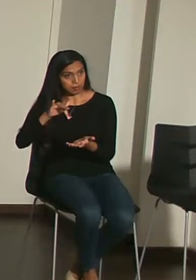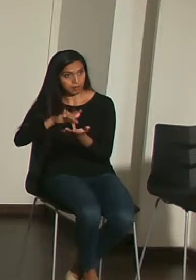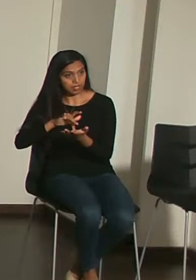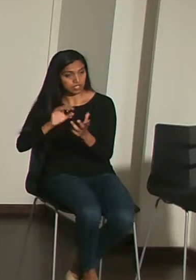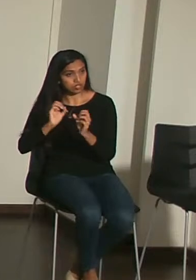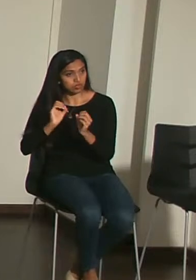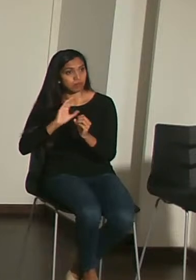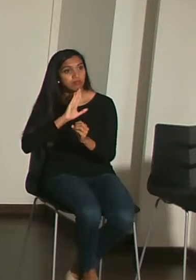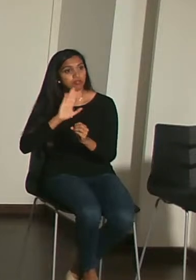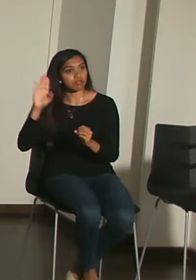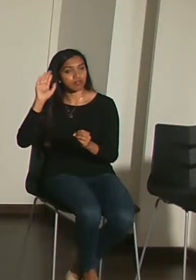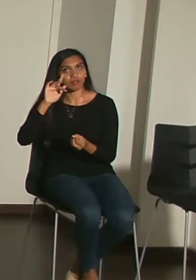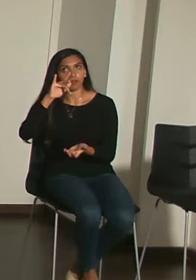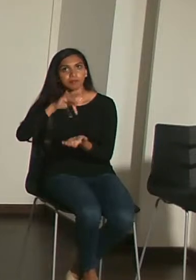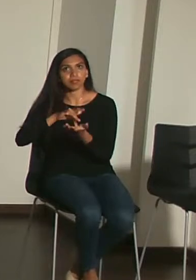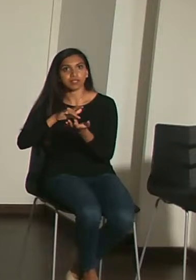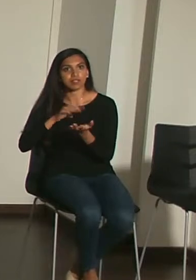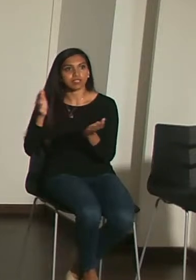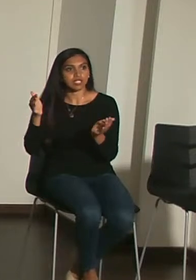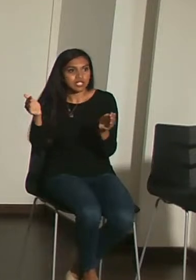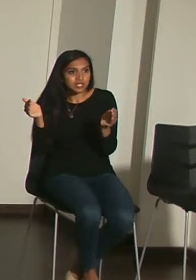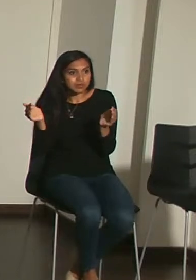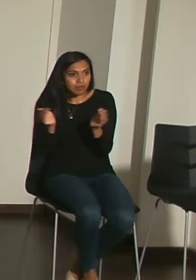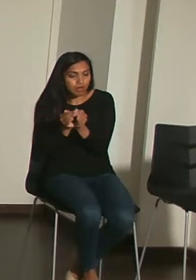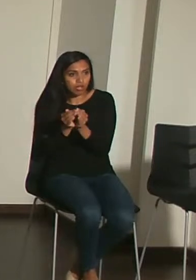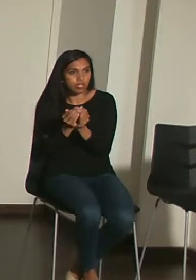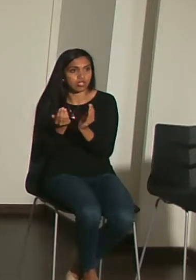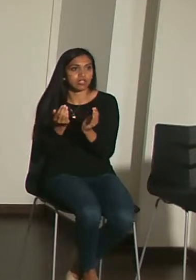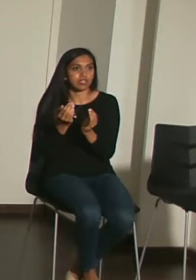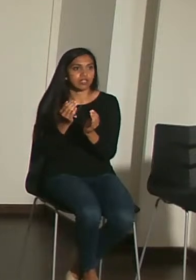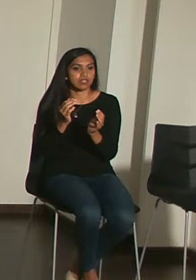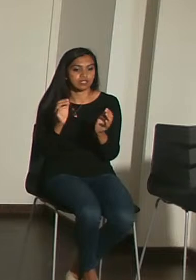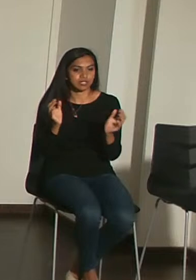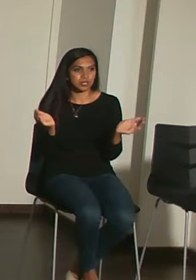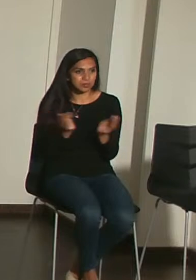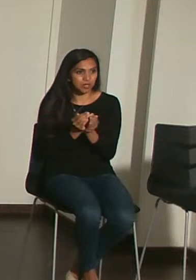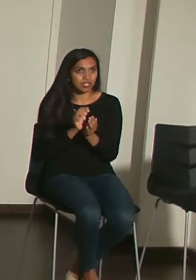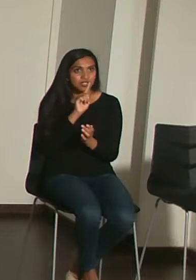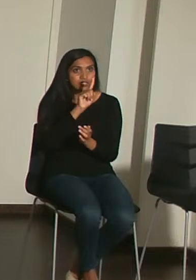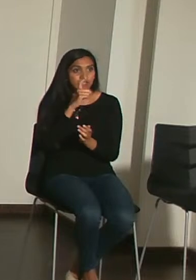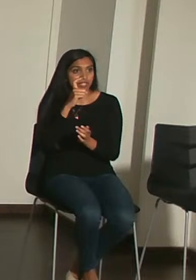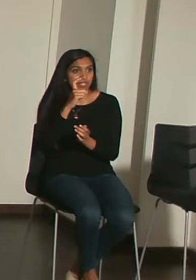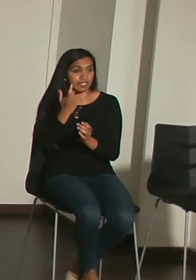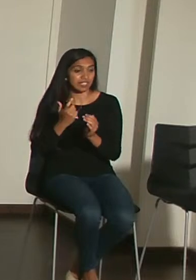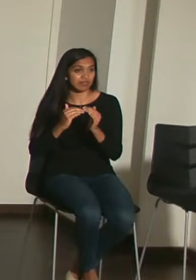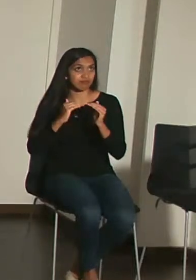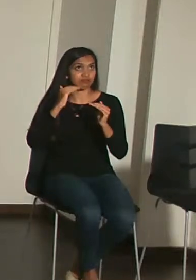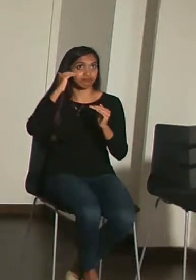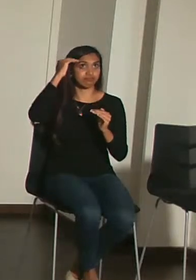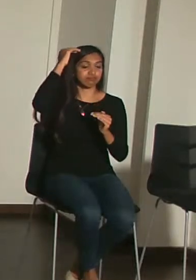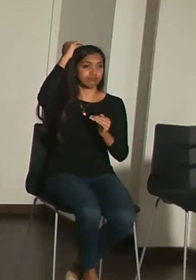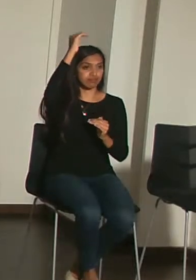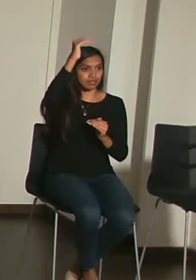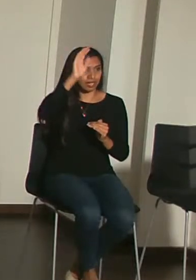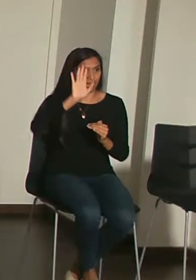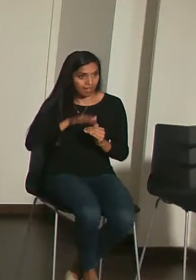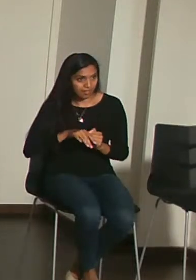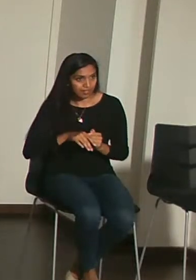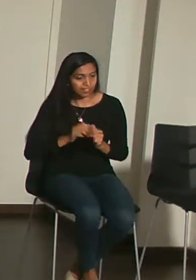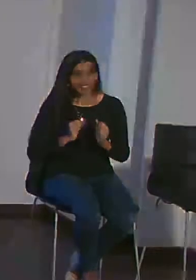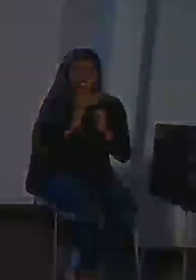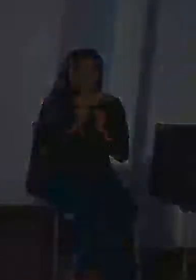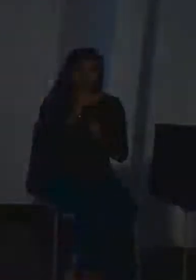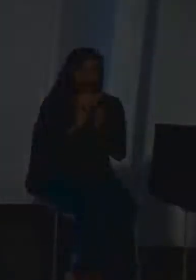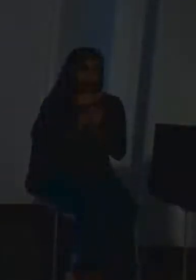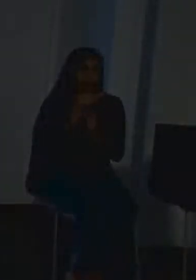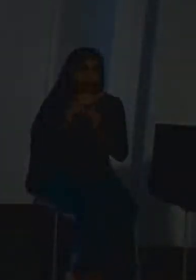a very corporate focused tower on the 17th floor. And it was very difficult getting